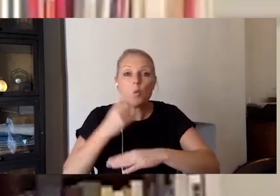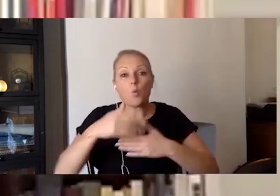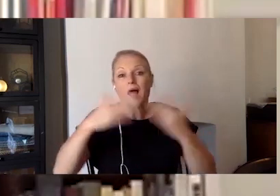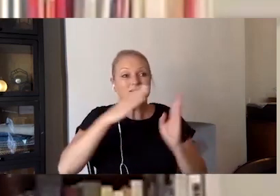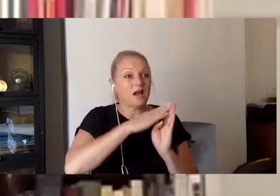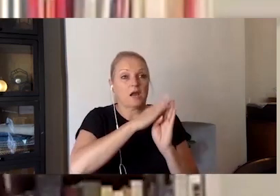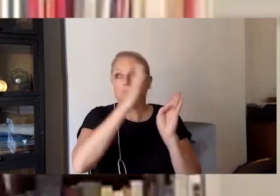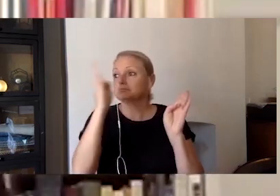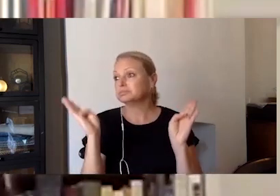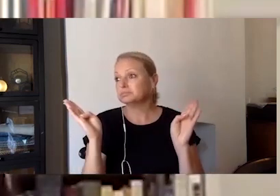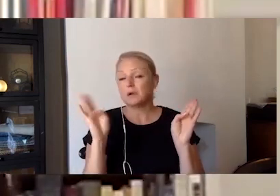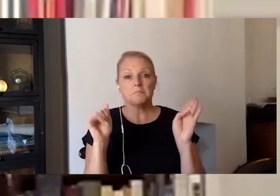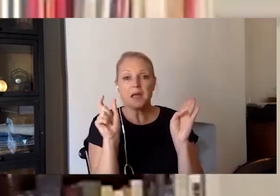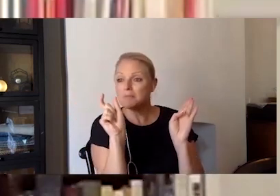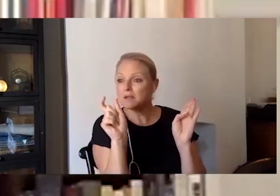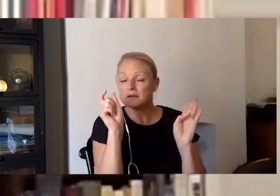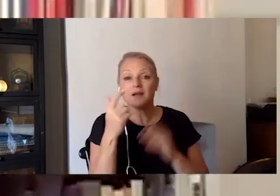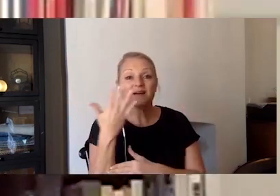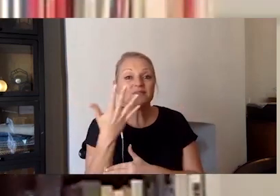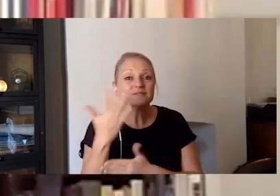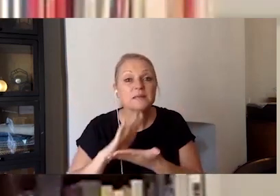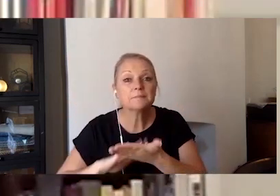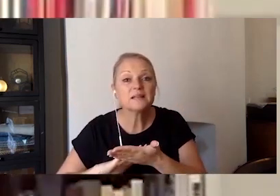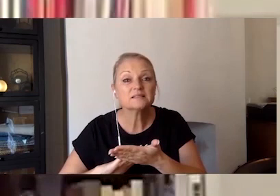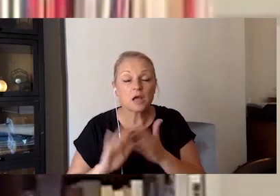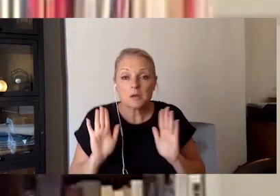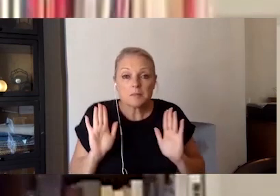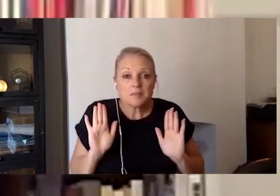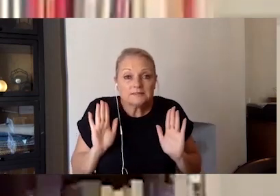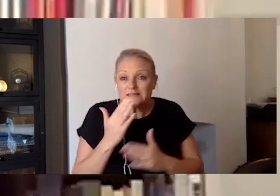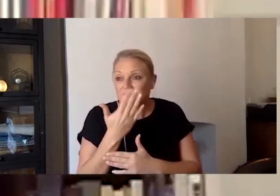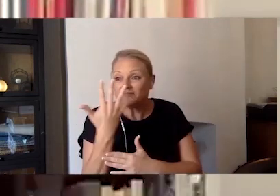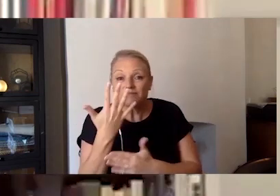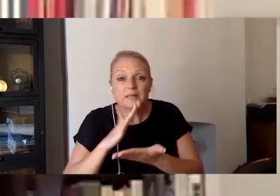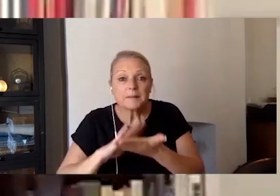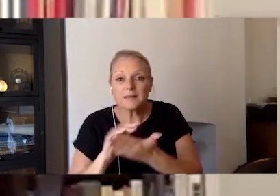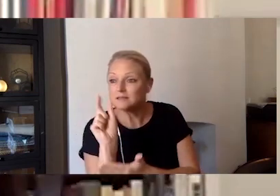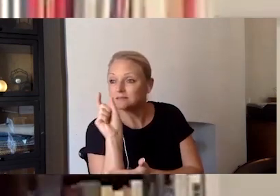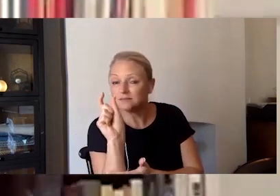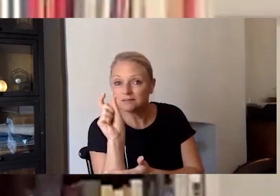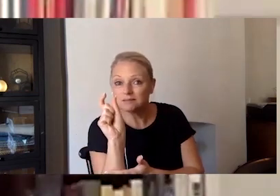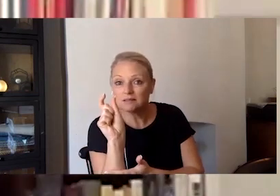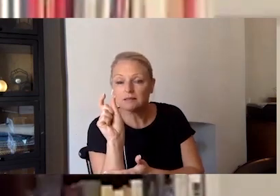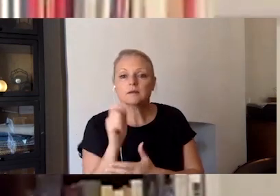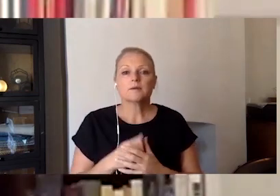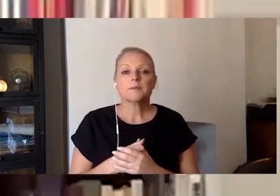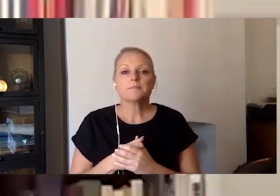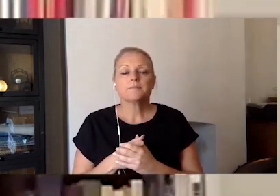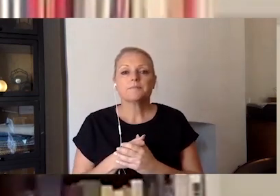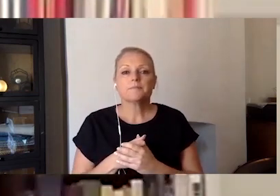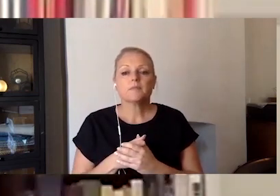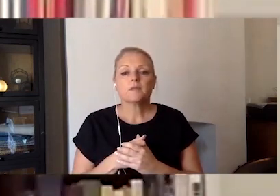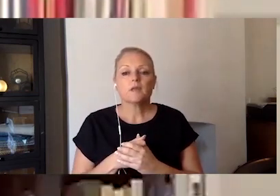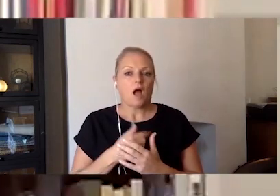range of activities to give you some rather embarrassing, potentially, insight into what I like to do.